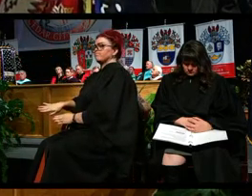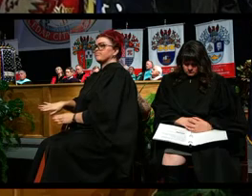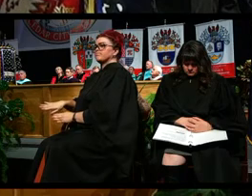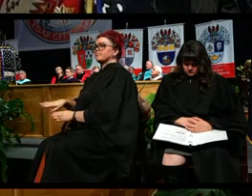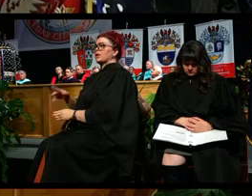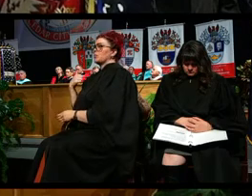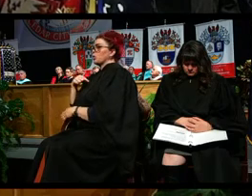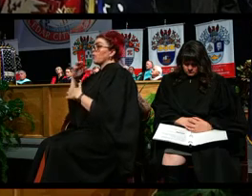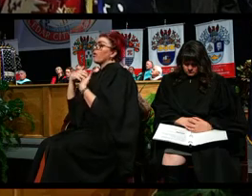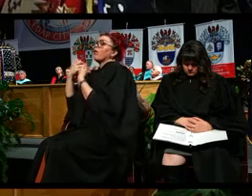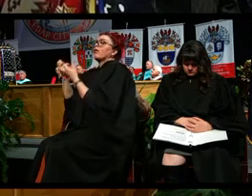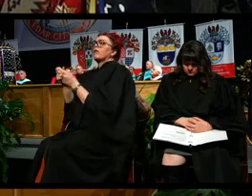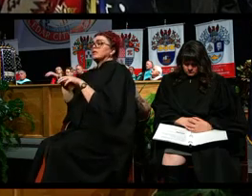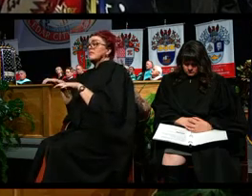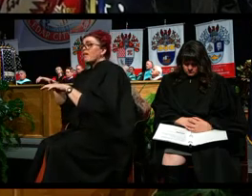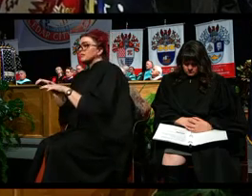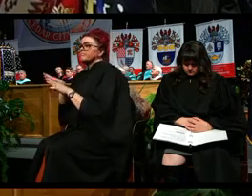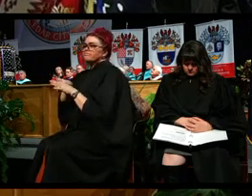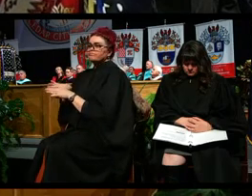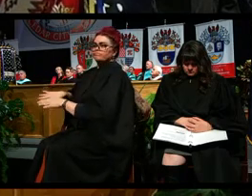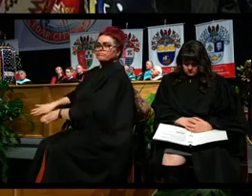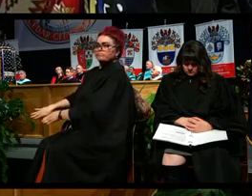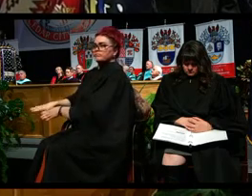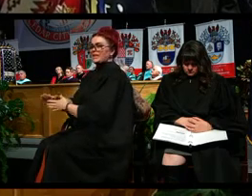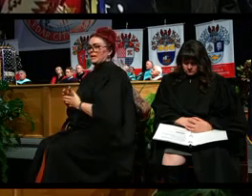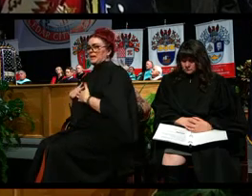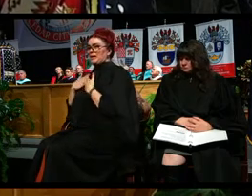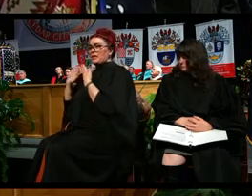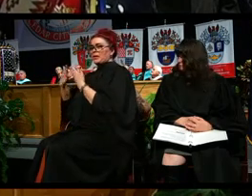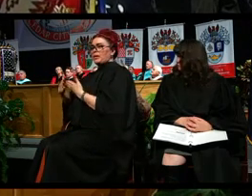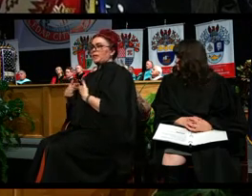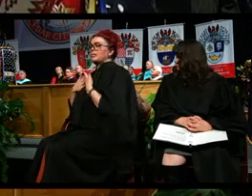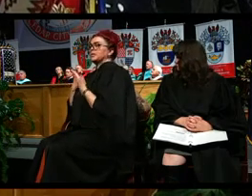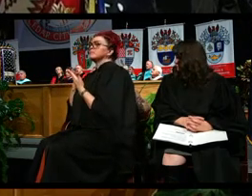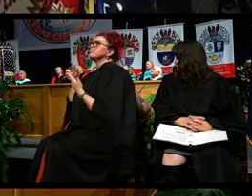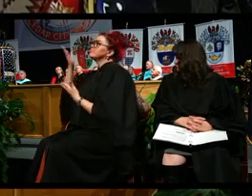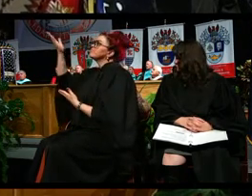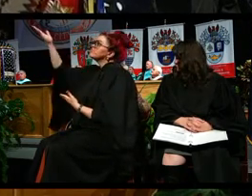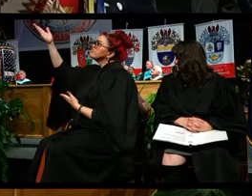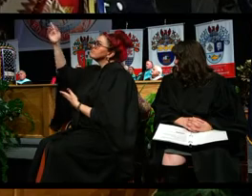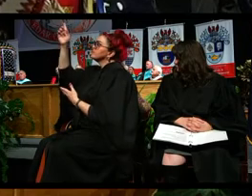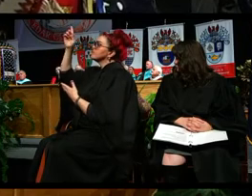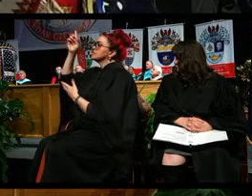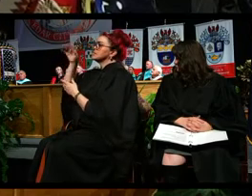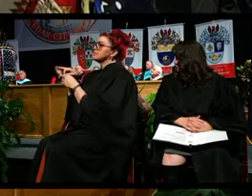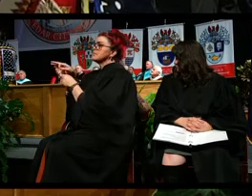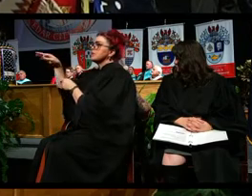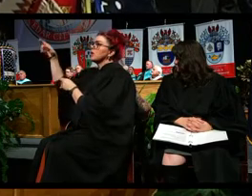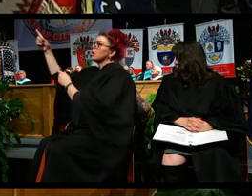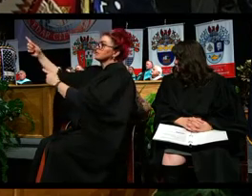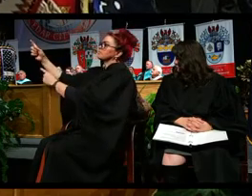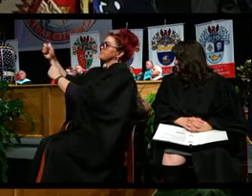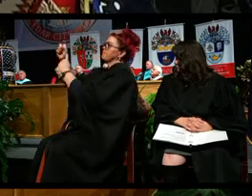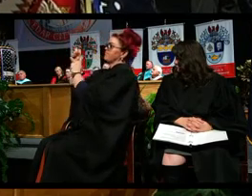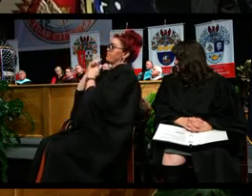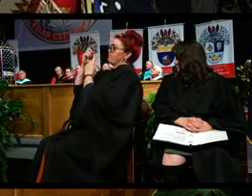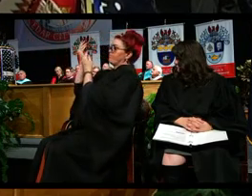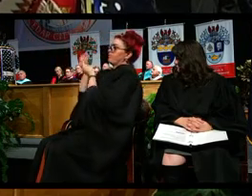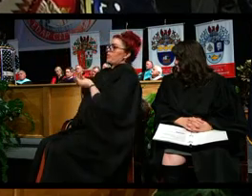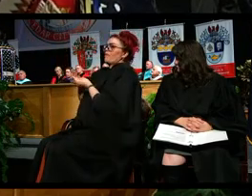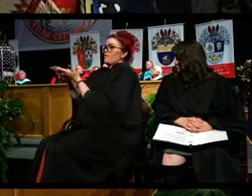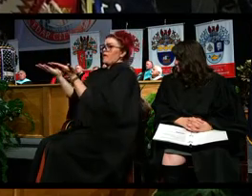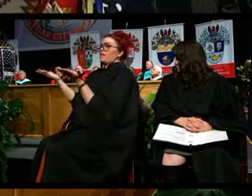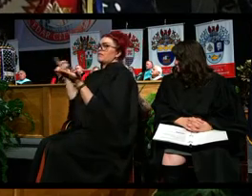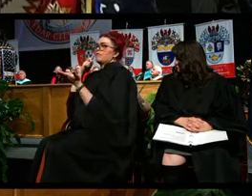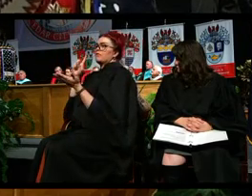we've accomplished in life, but be glad that he has provided it for us,